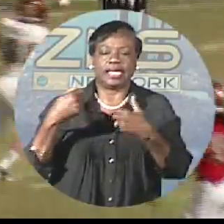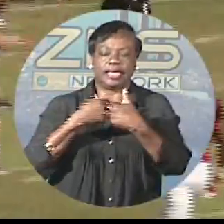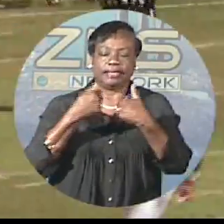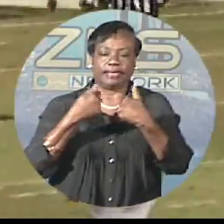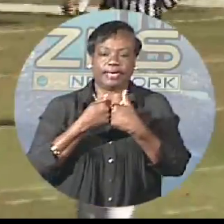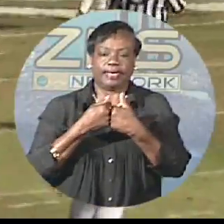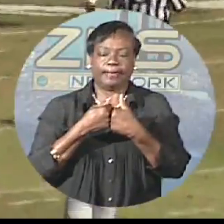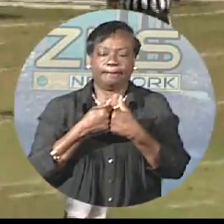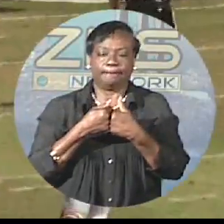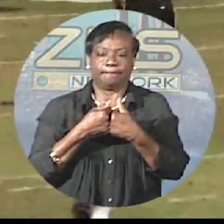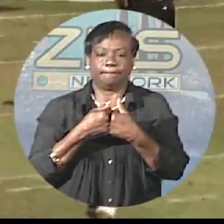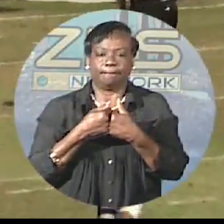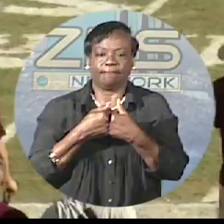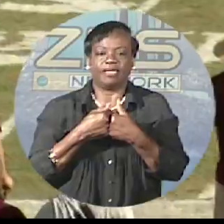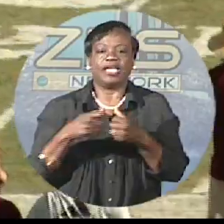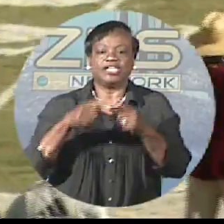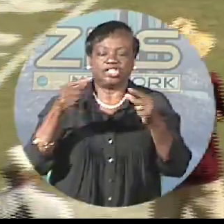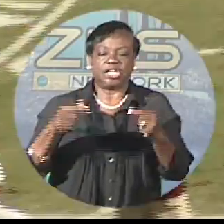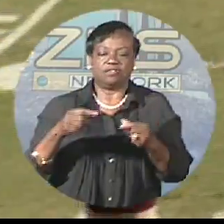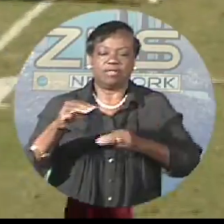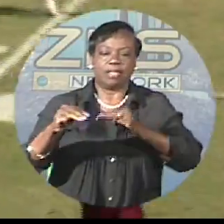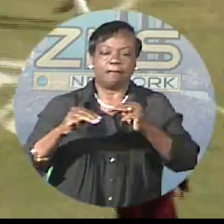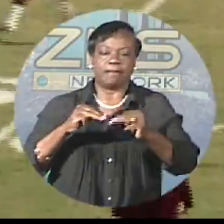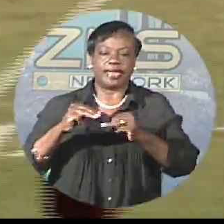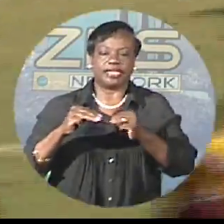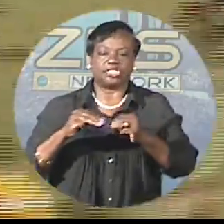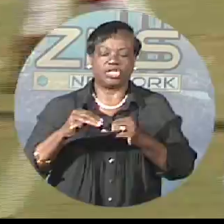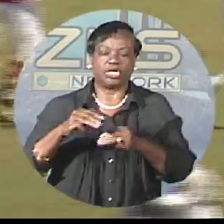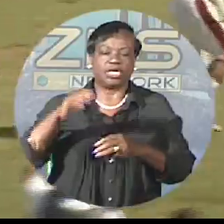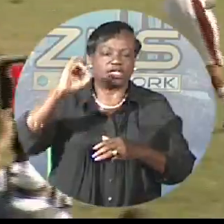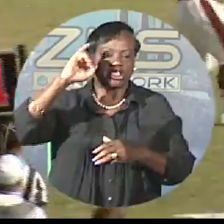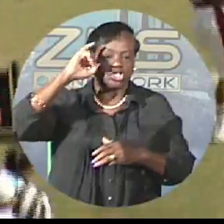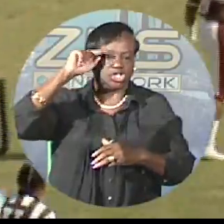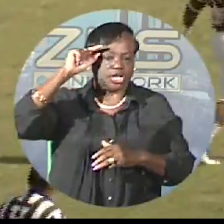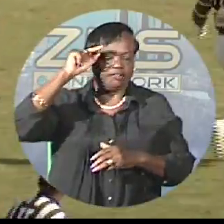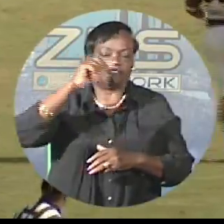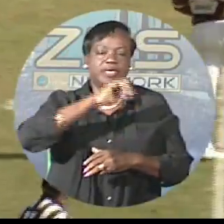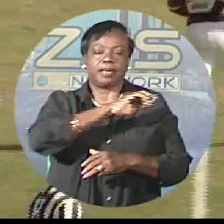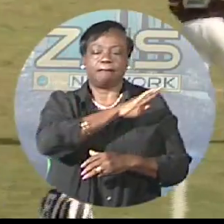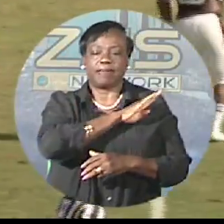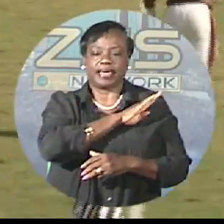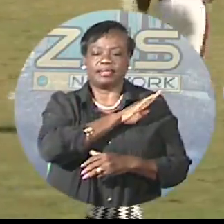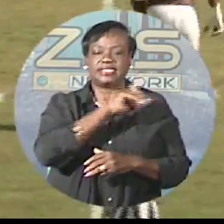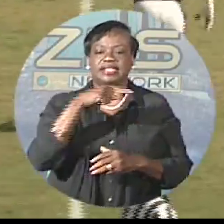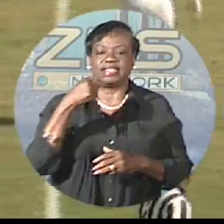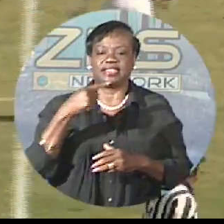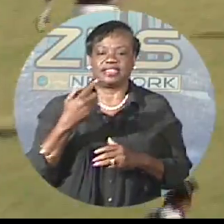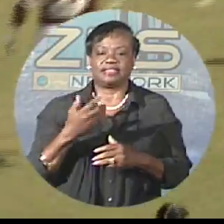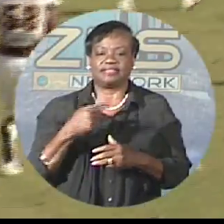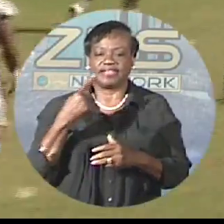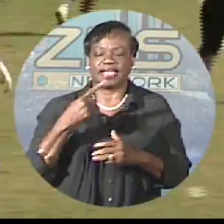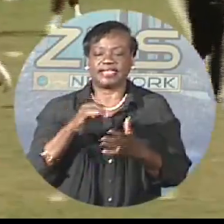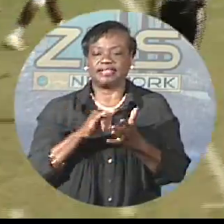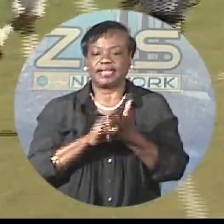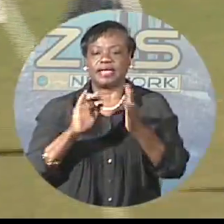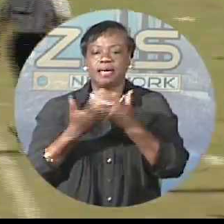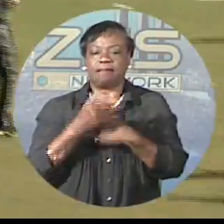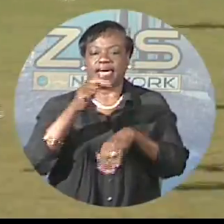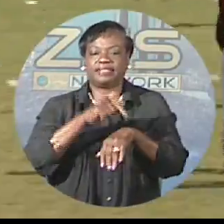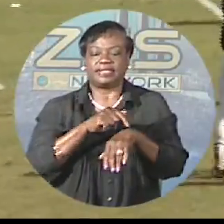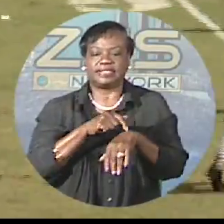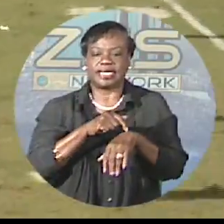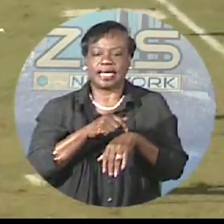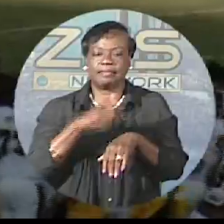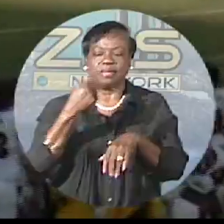the venue, and General Manager Jeffrey Beckles believes teams will have it even better than in years past. By the time